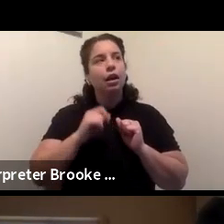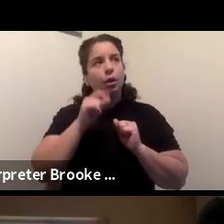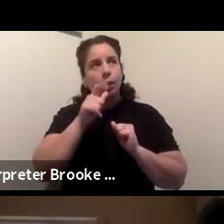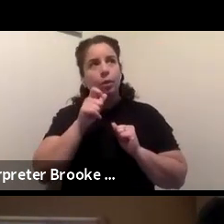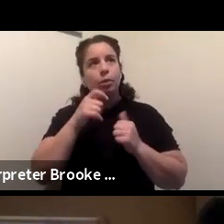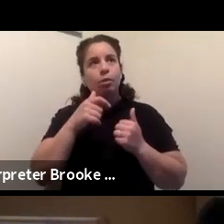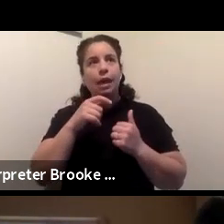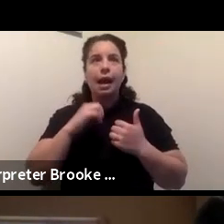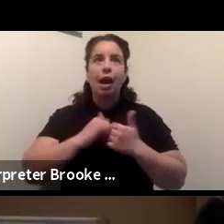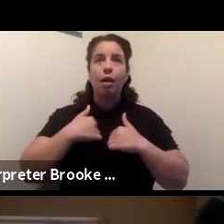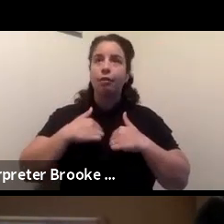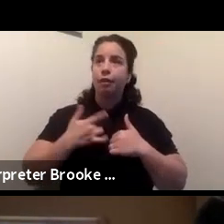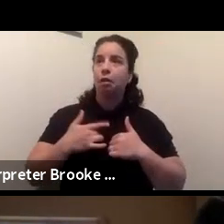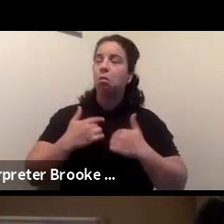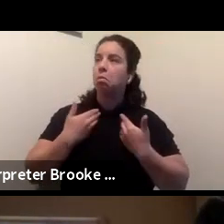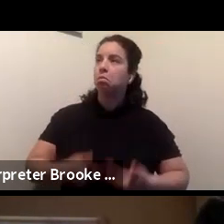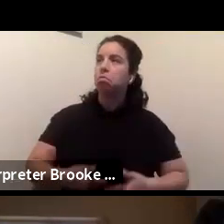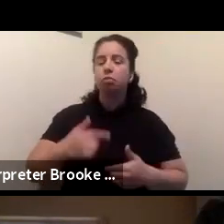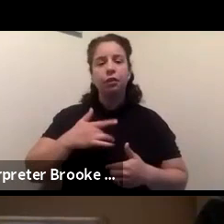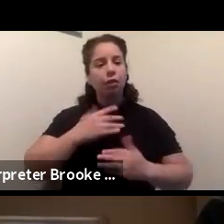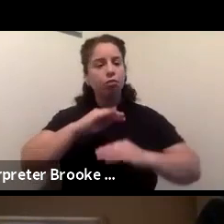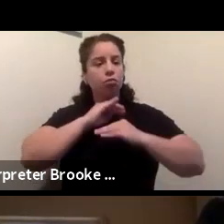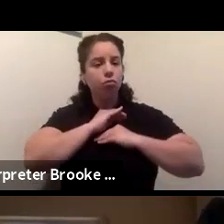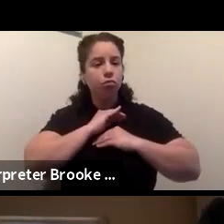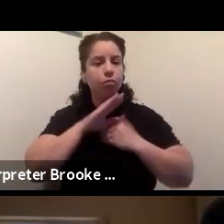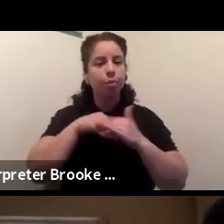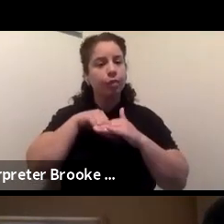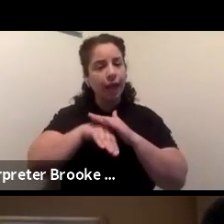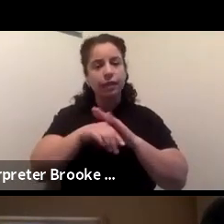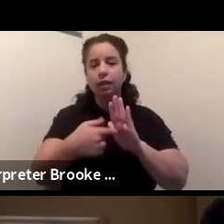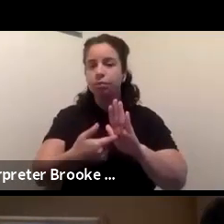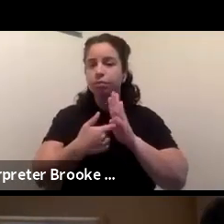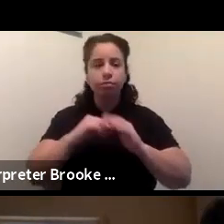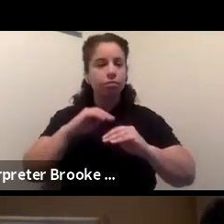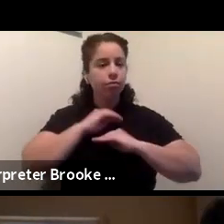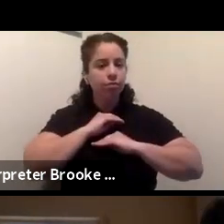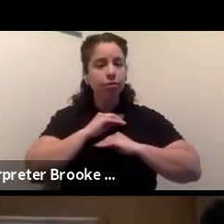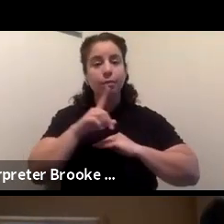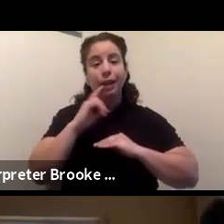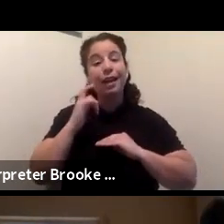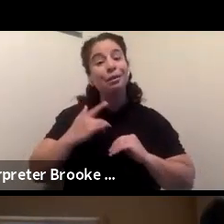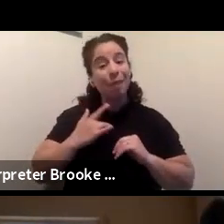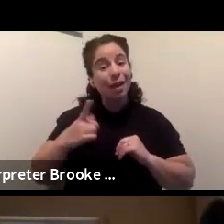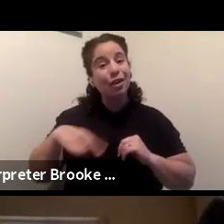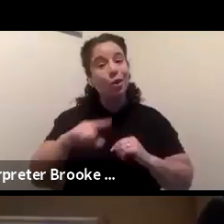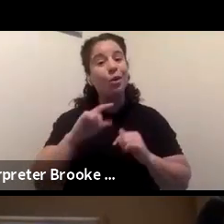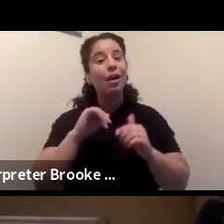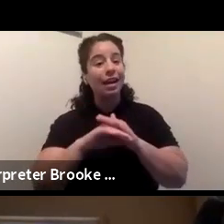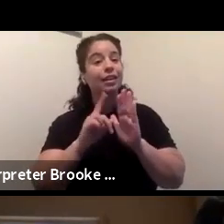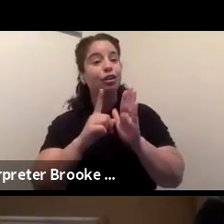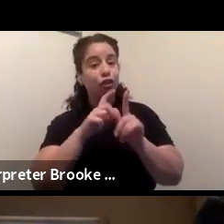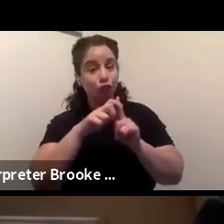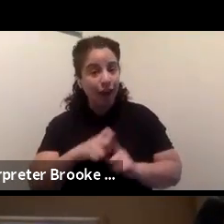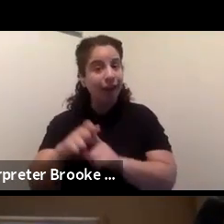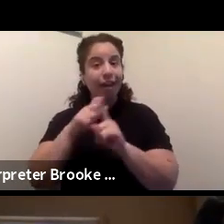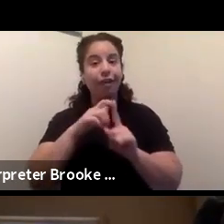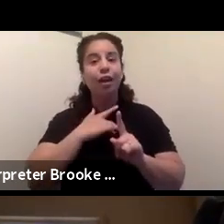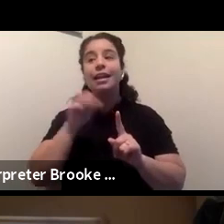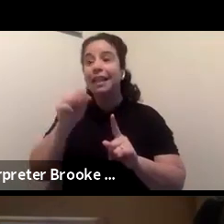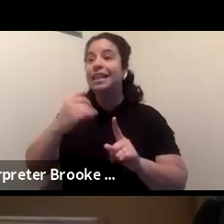am doing well. All of my access needs are met because we do an access check-in. One of my issues has been with the